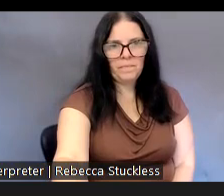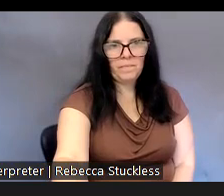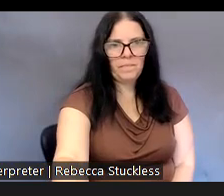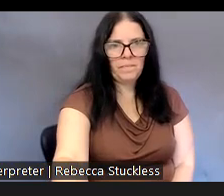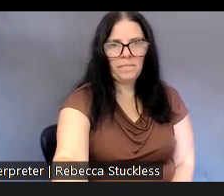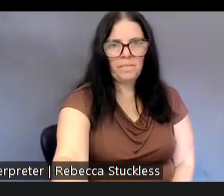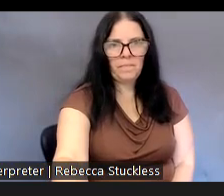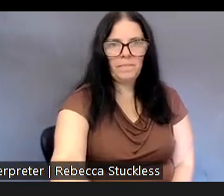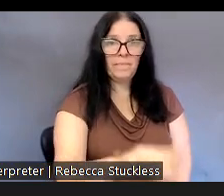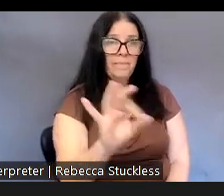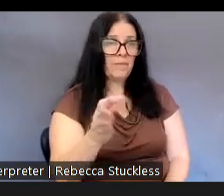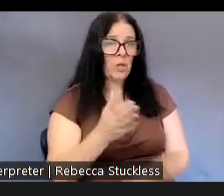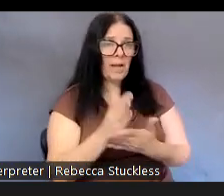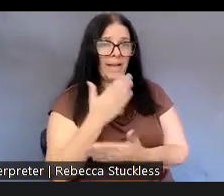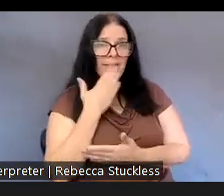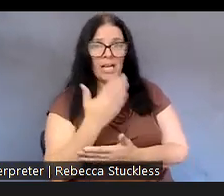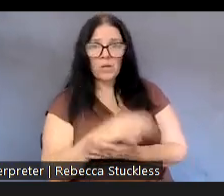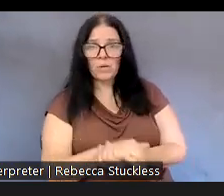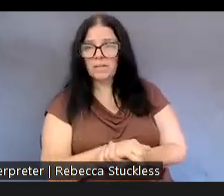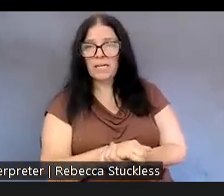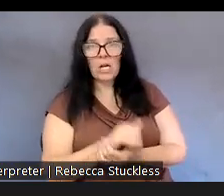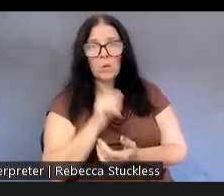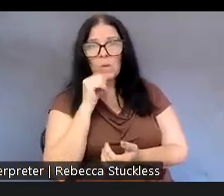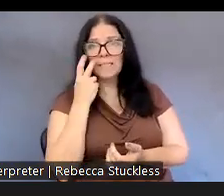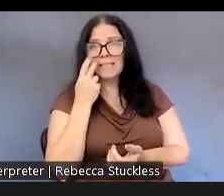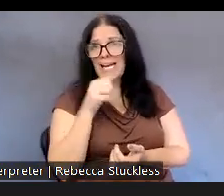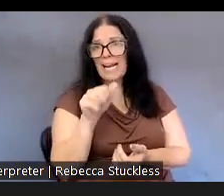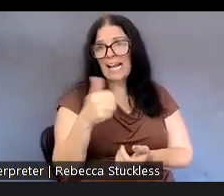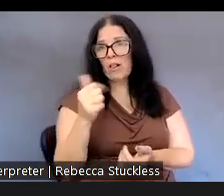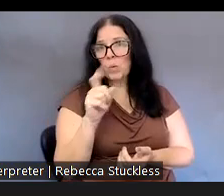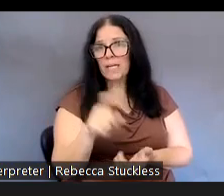All right, thank you. I'm not seeing any other questions.